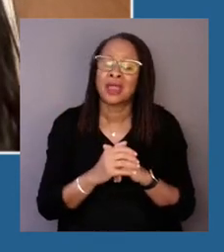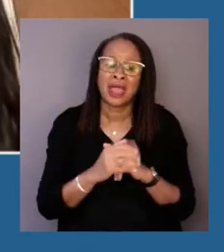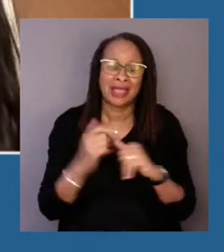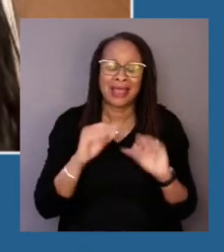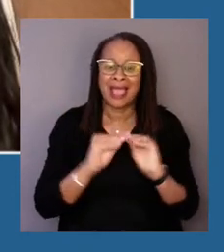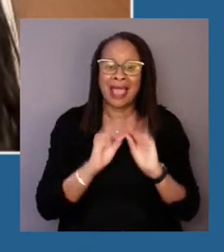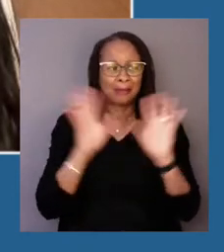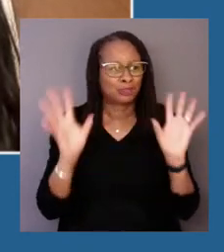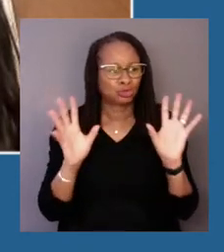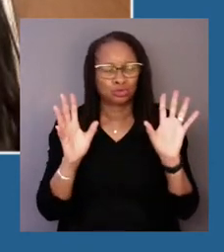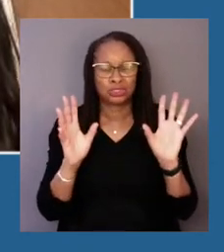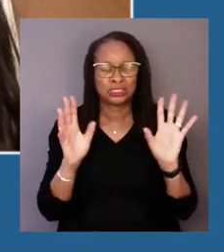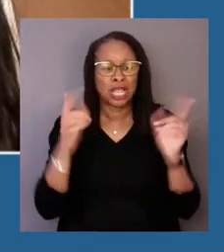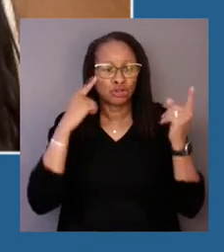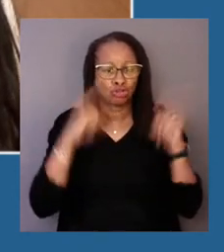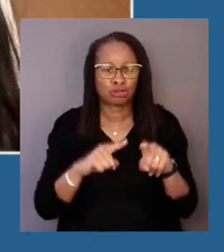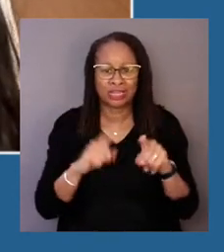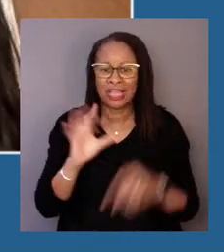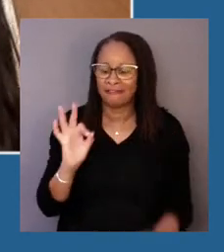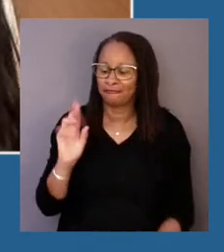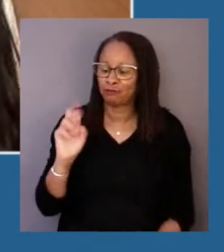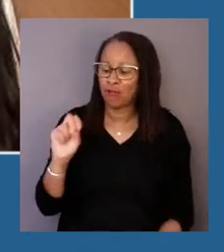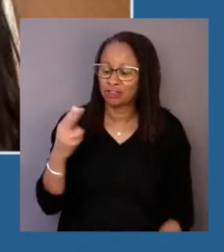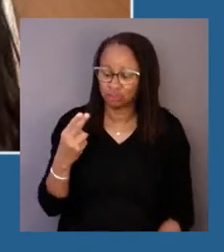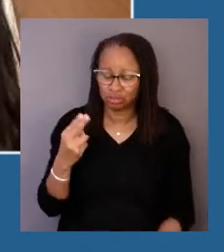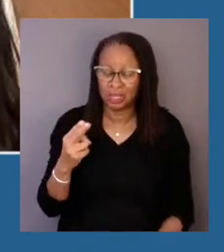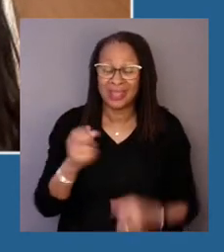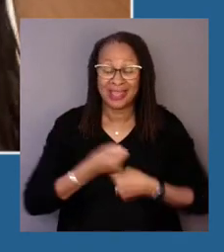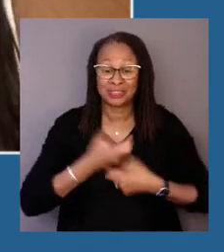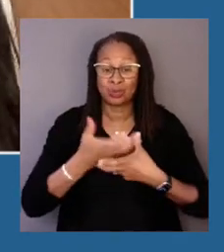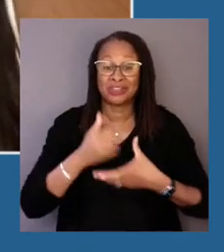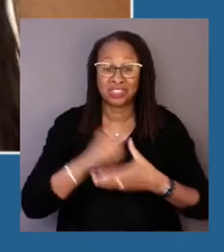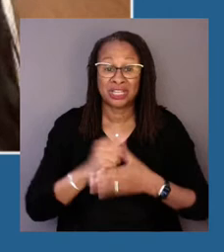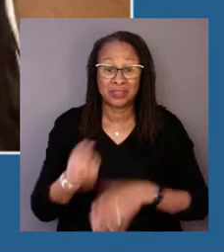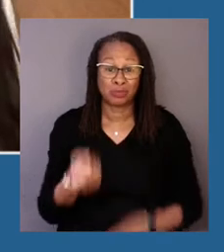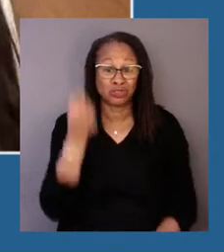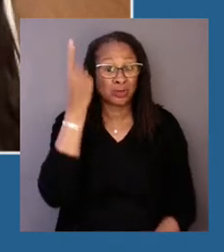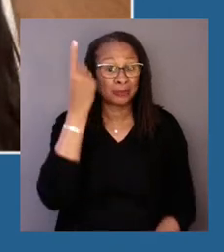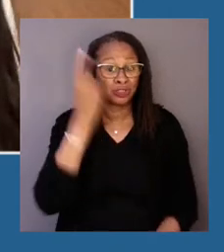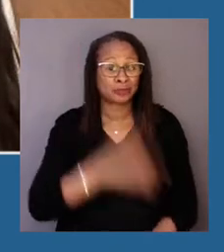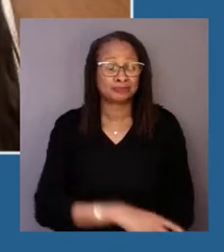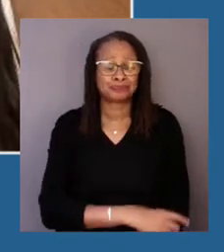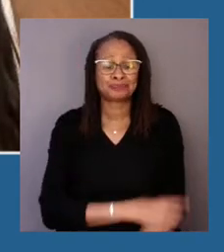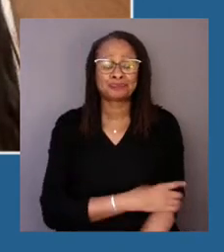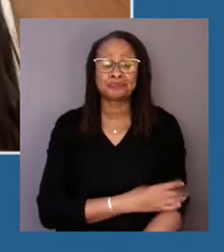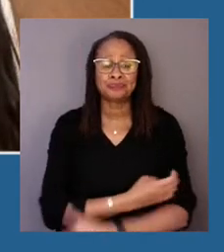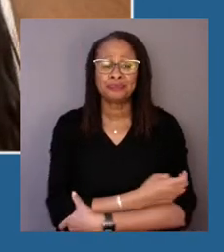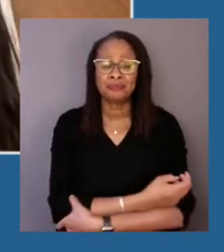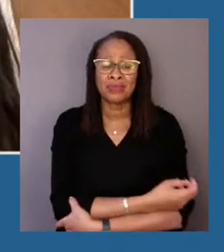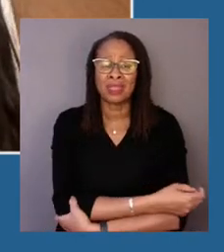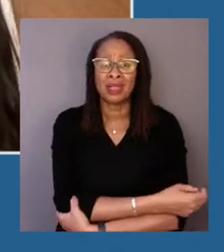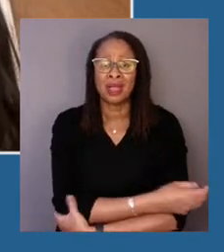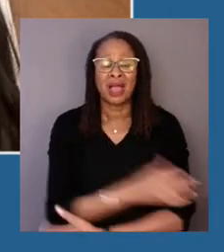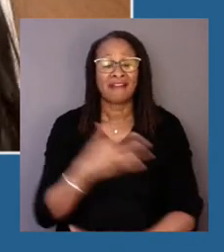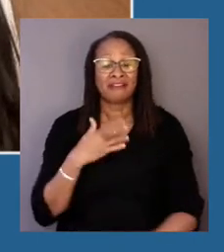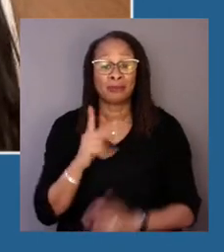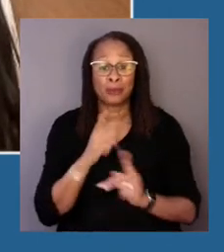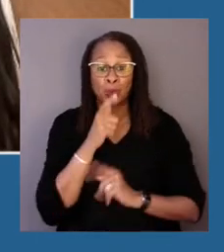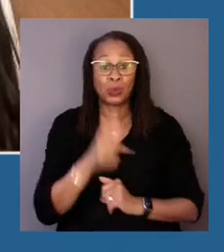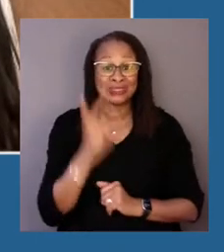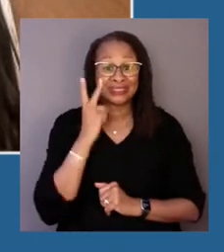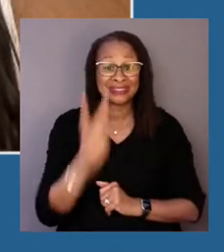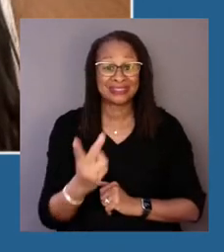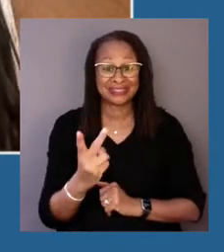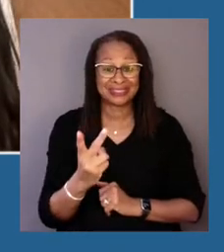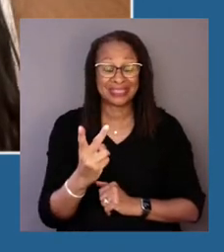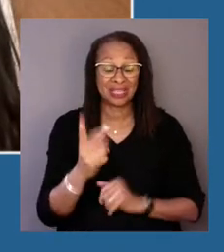there's a freshness expressed in the perception. I think people who see the posters can feel your